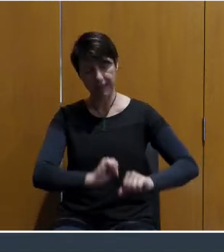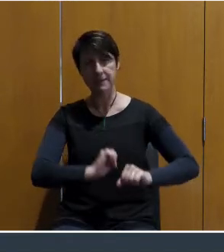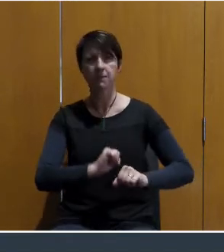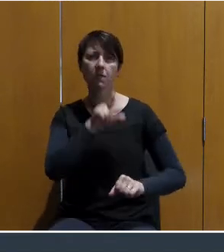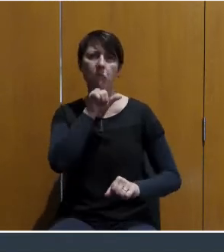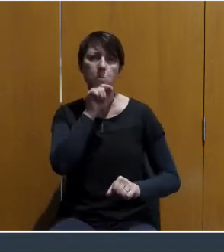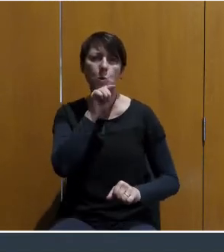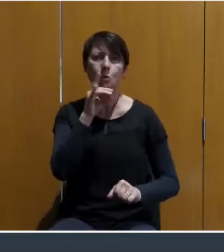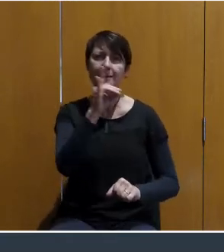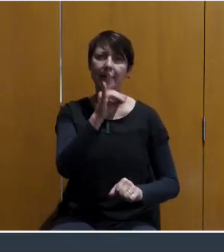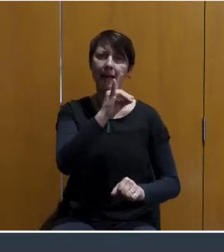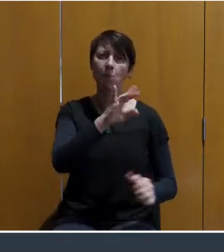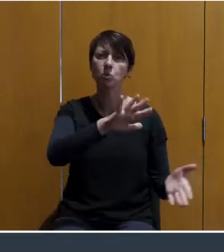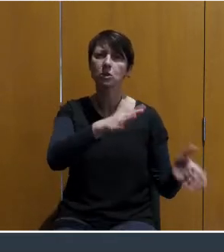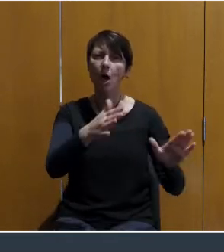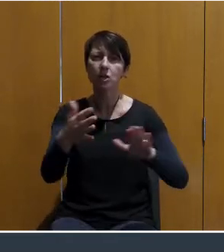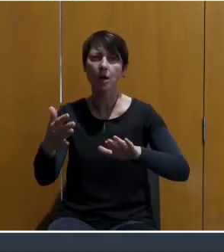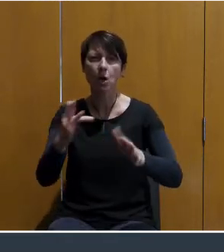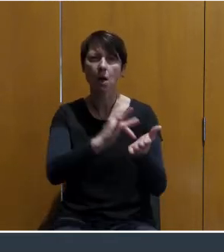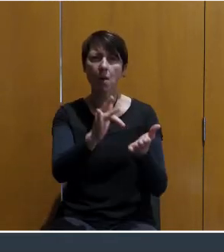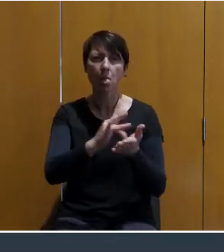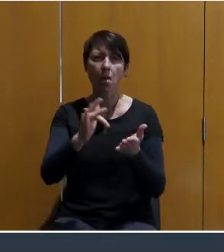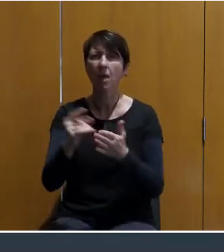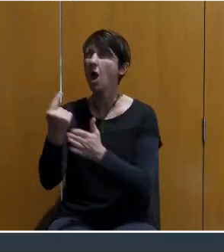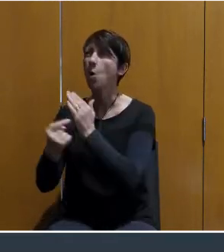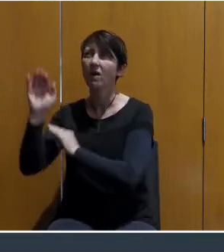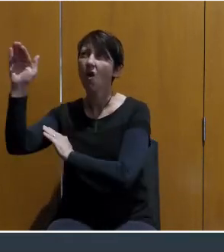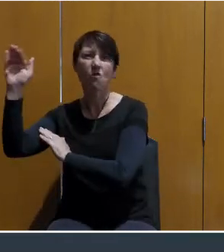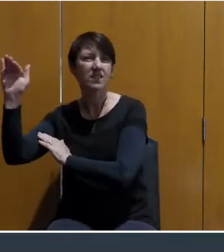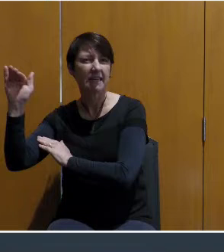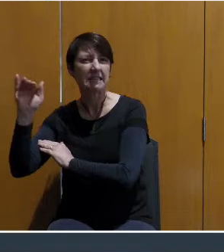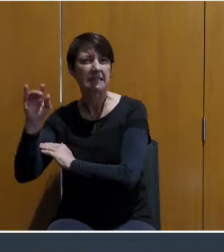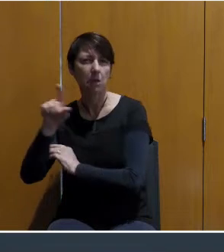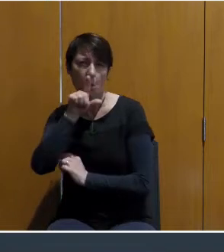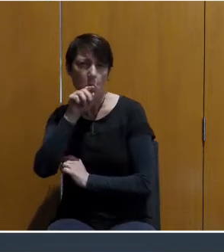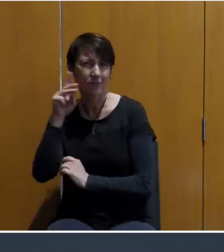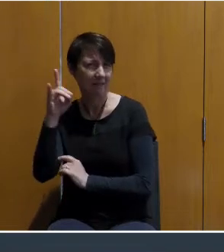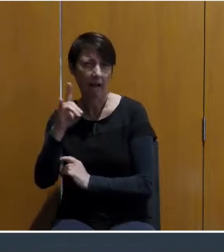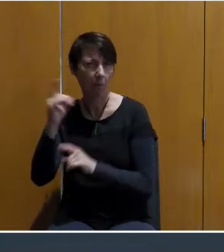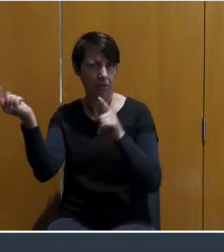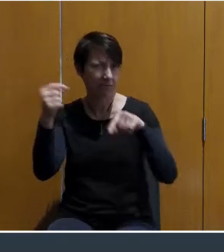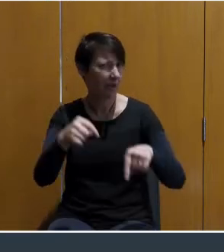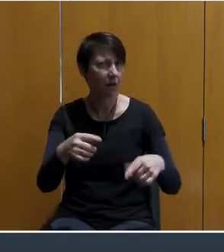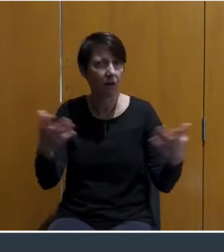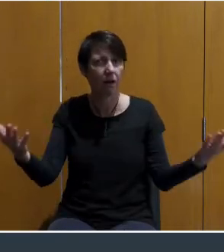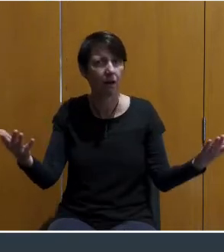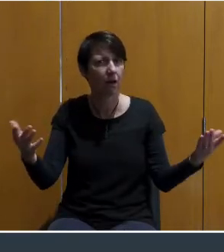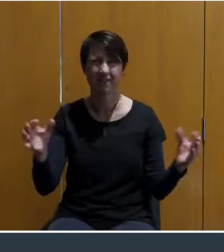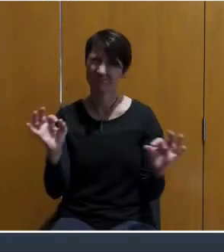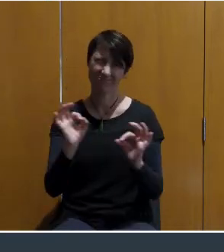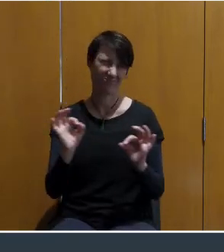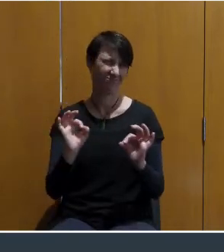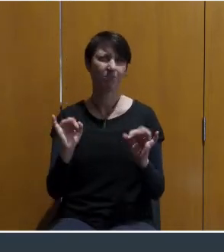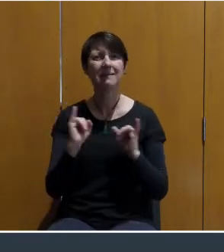country? We must focus our conservation on New Zealand's native wildlife. If we don't protect them, New Zealand will no longer be the special and enchanting place it